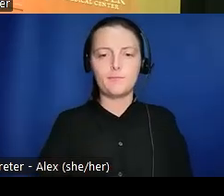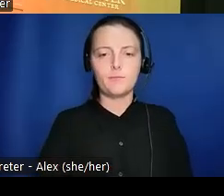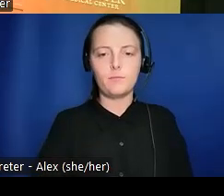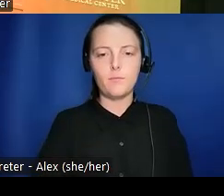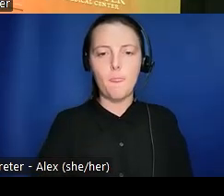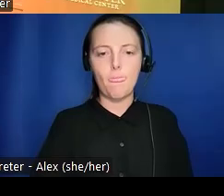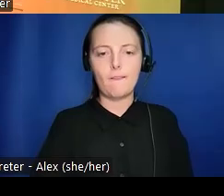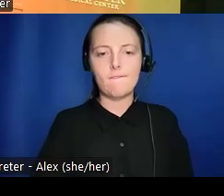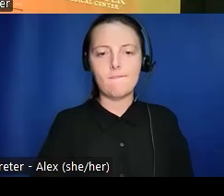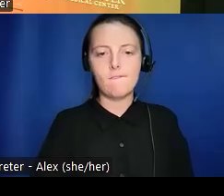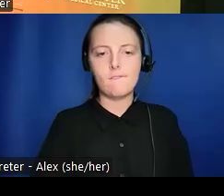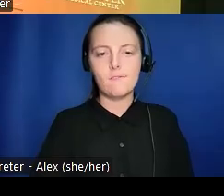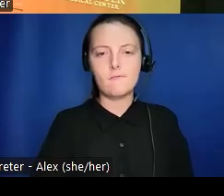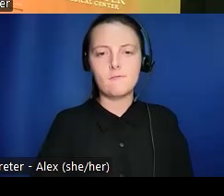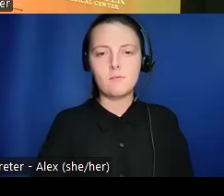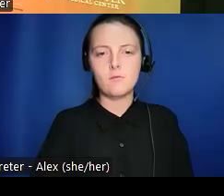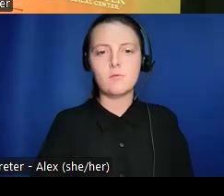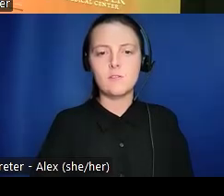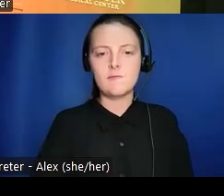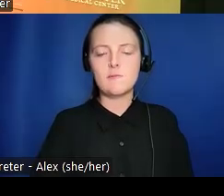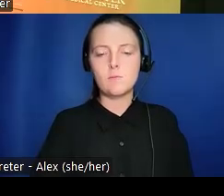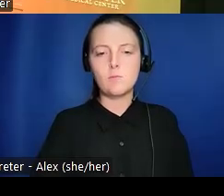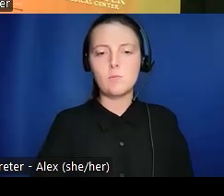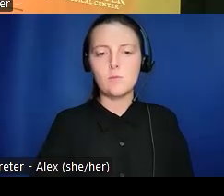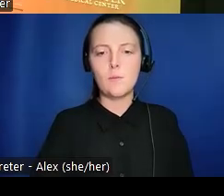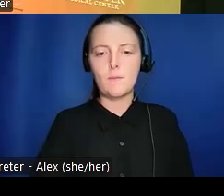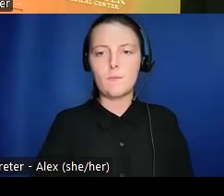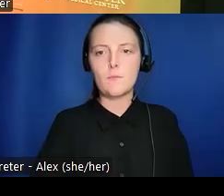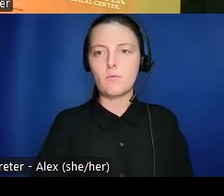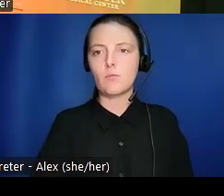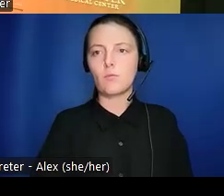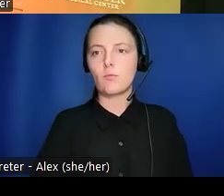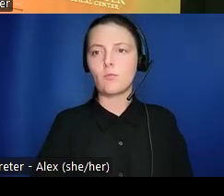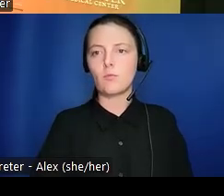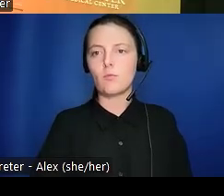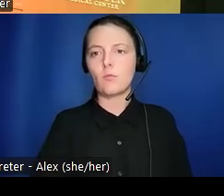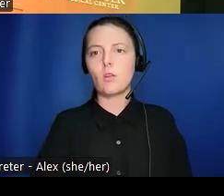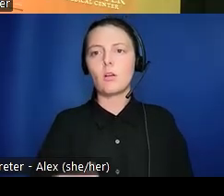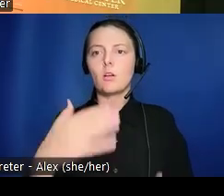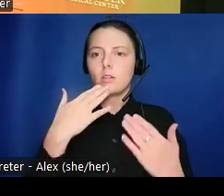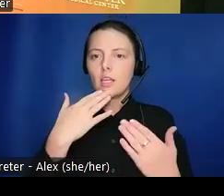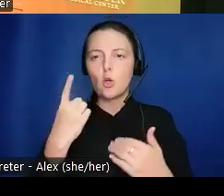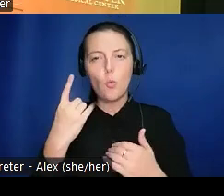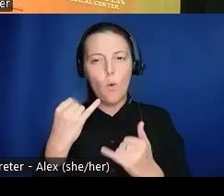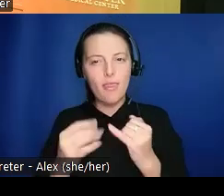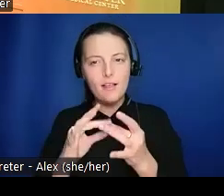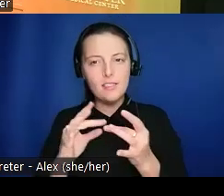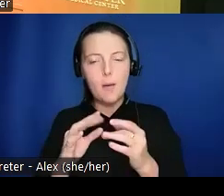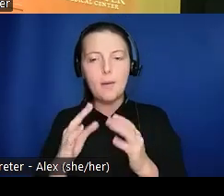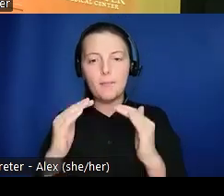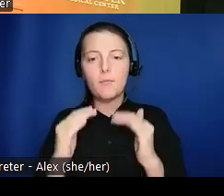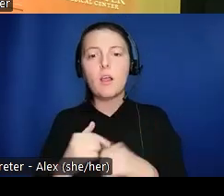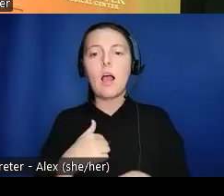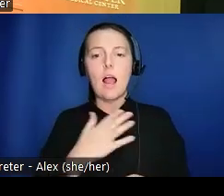Thank you. One last comment just to share. I appreciate your reminder of how taking the road less traveled can make all the